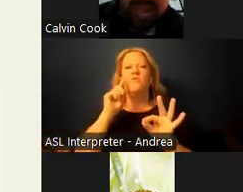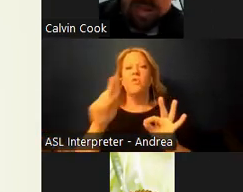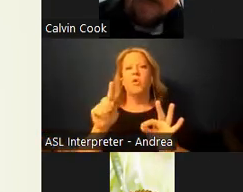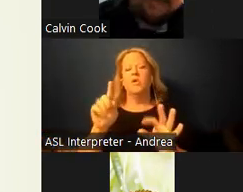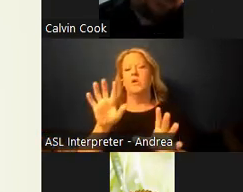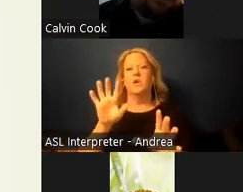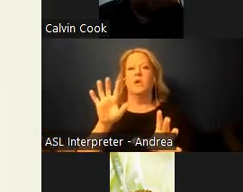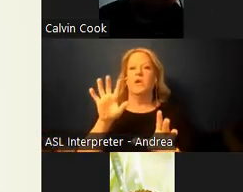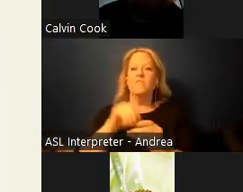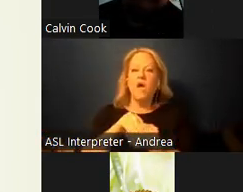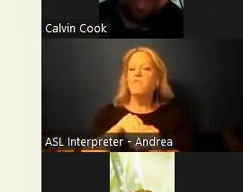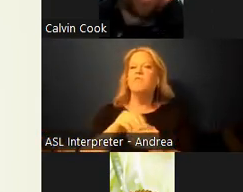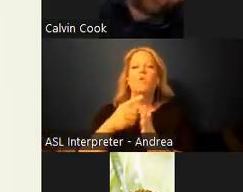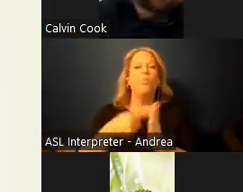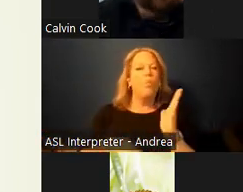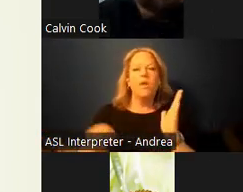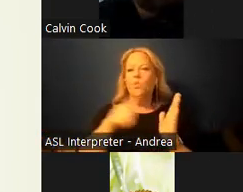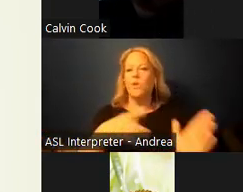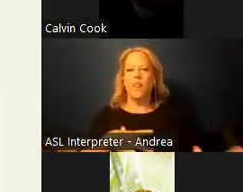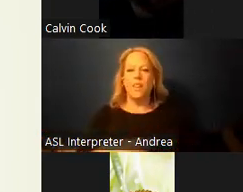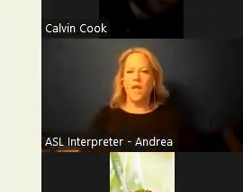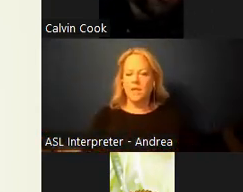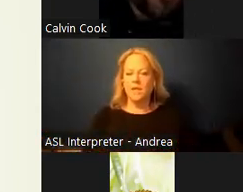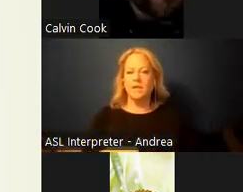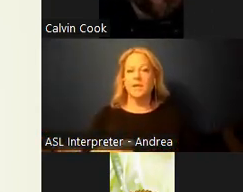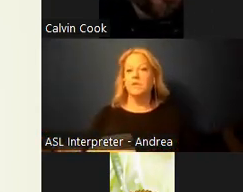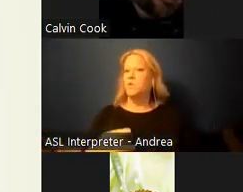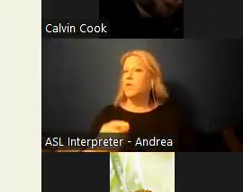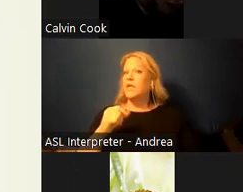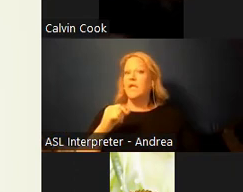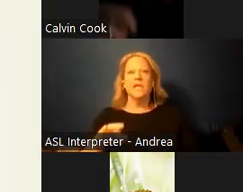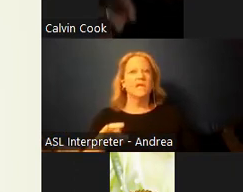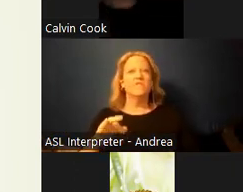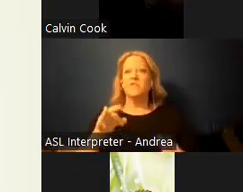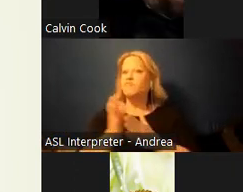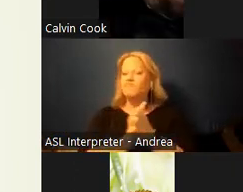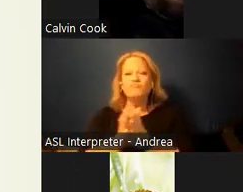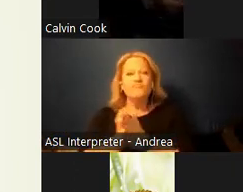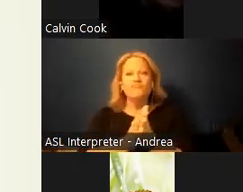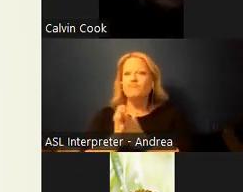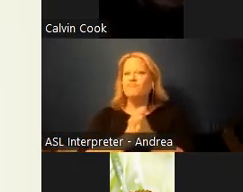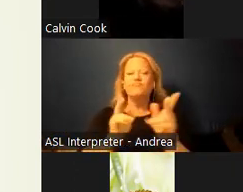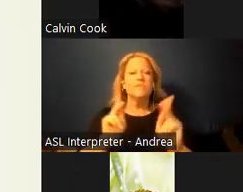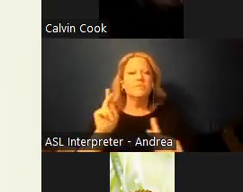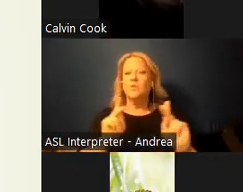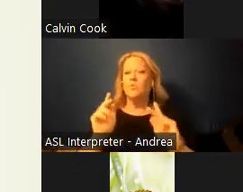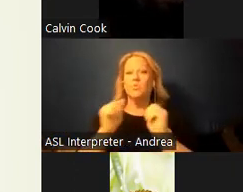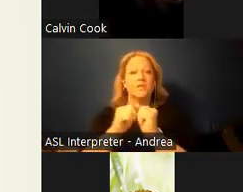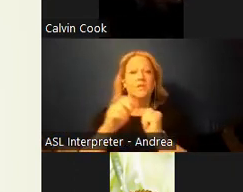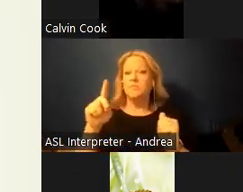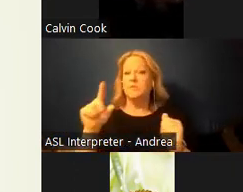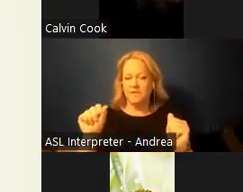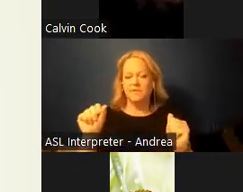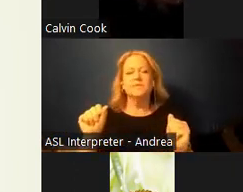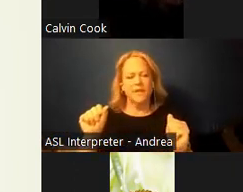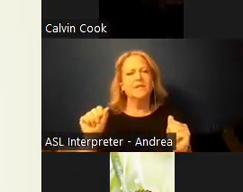love. So if your passion is to work with people with disabilities, look for those volunteer opportunities that